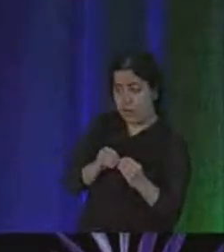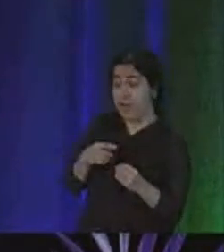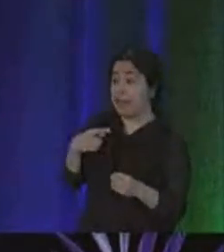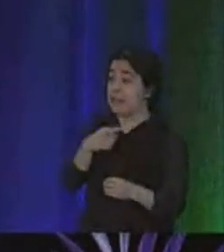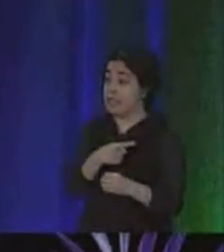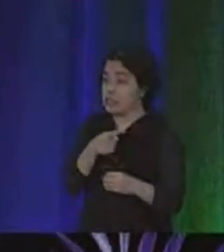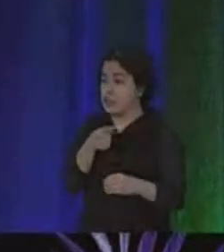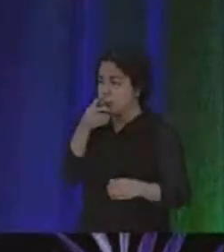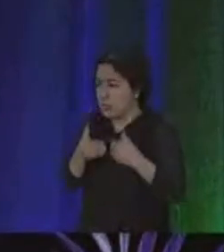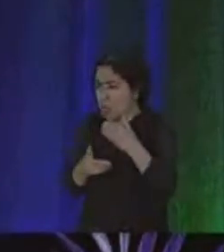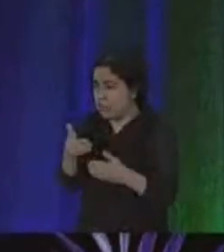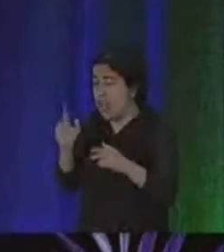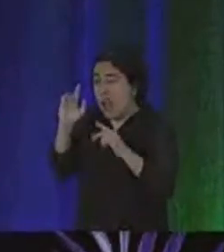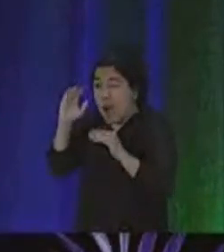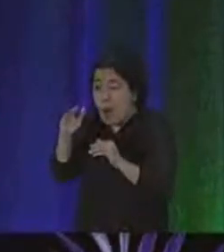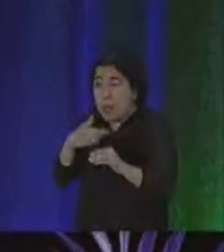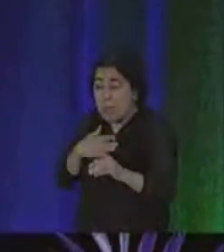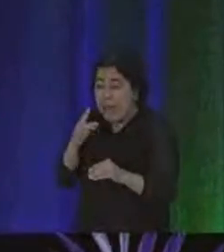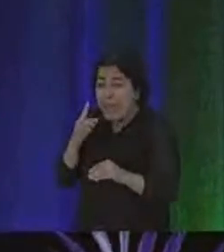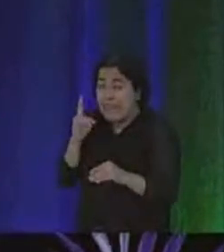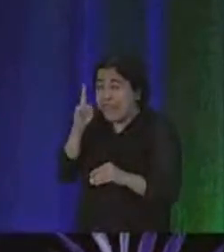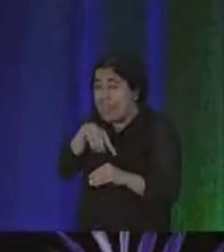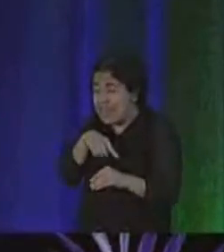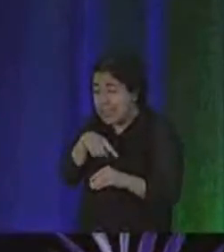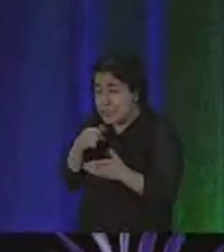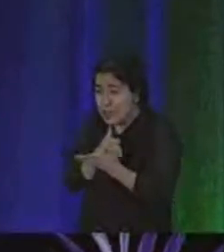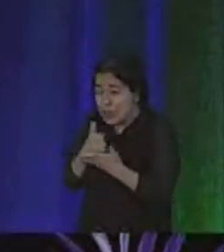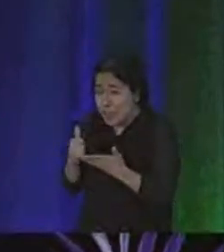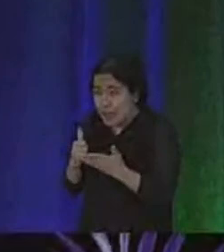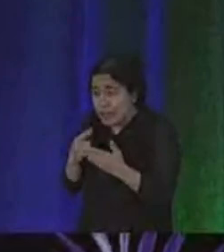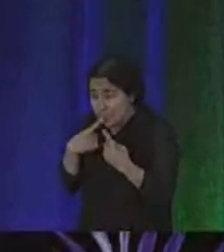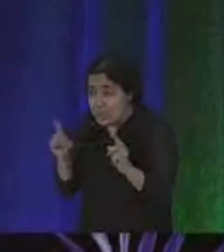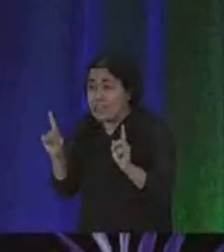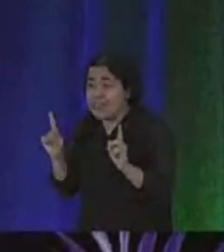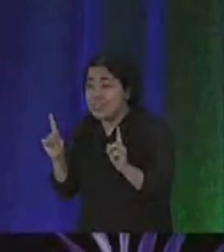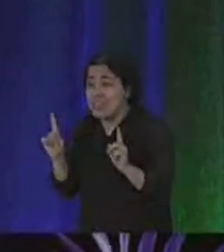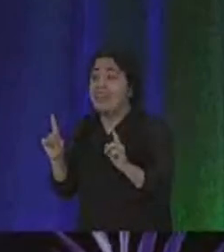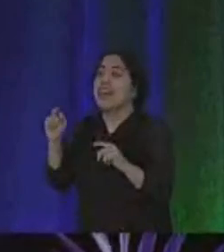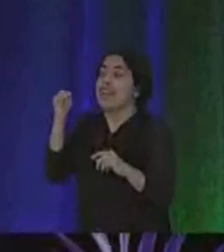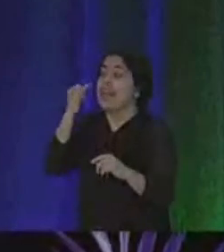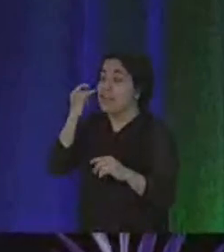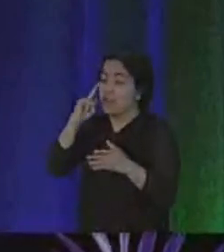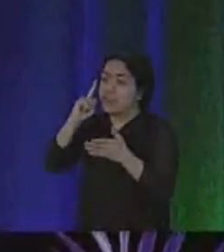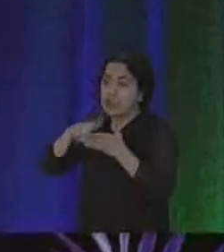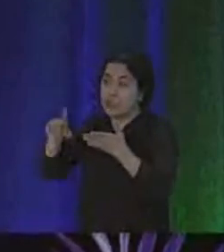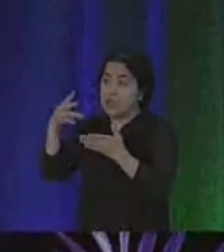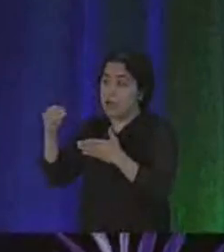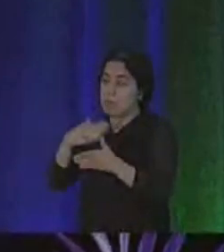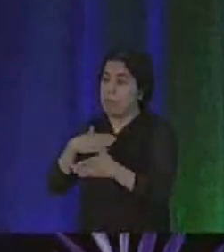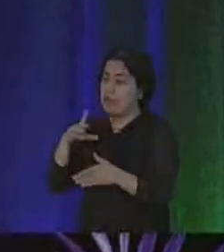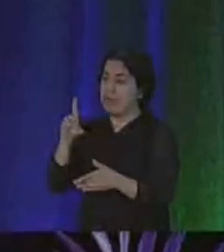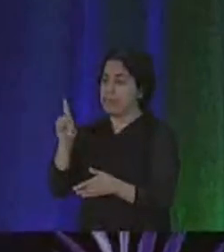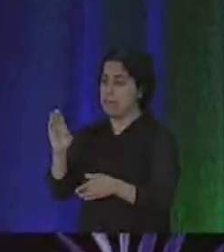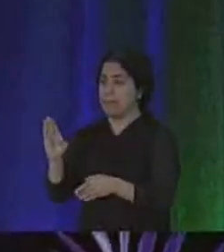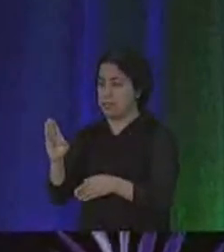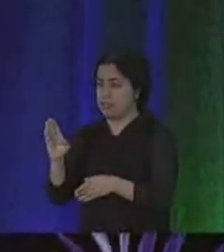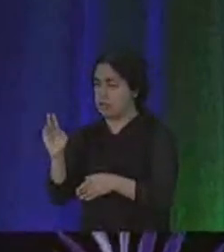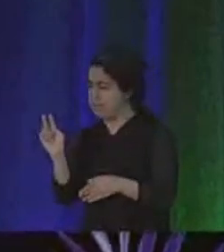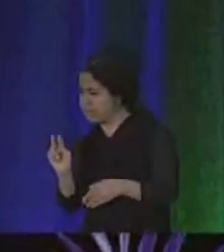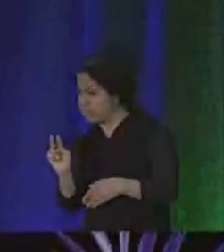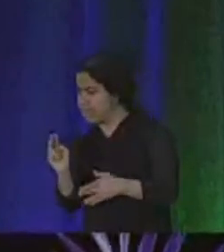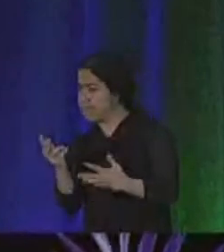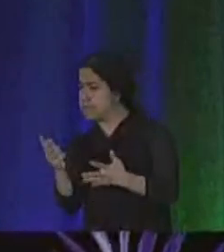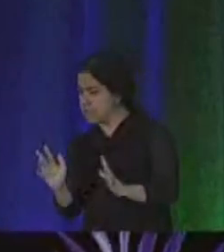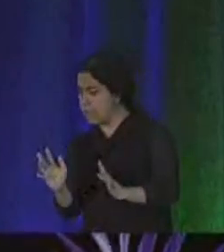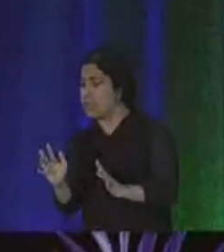processing. Hopefully my fake credit card goes through. And then if I check out my database, once this is all done, I should